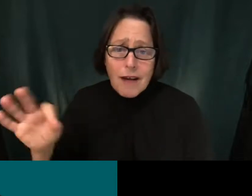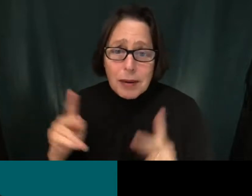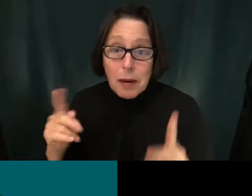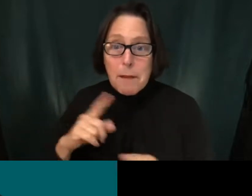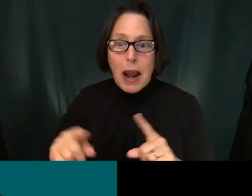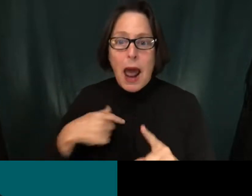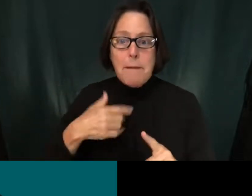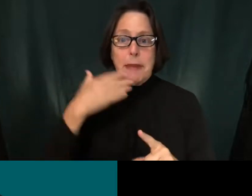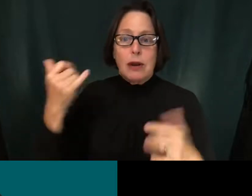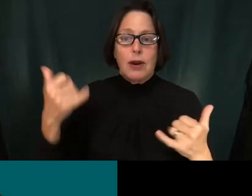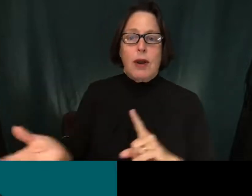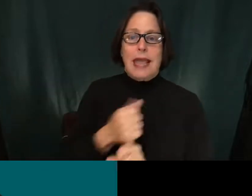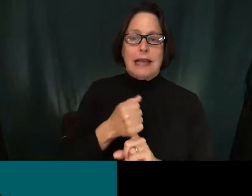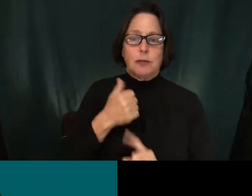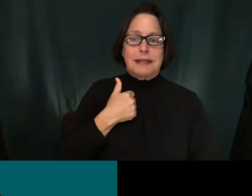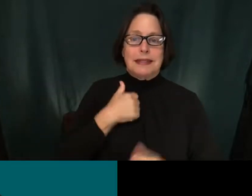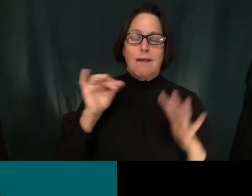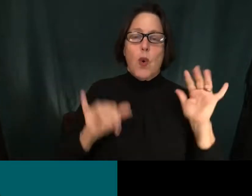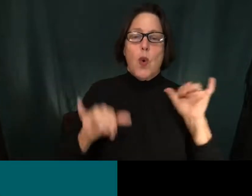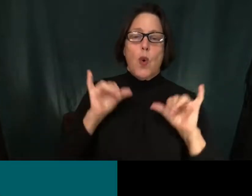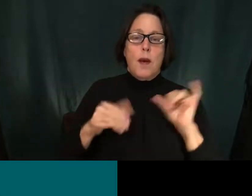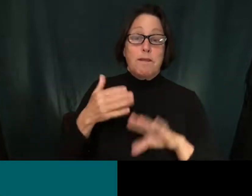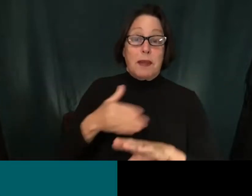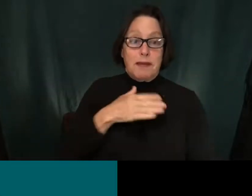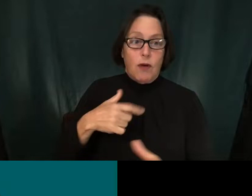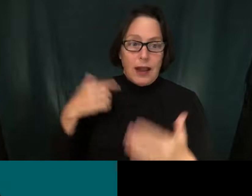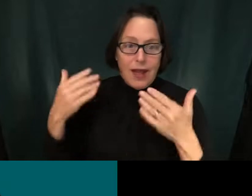catching myself now before I go ahead and do it. So